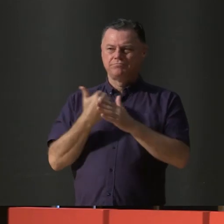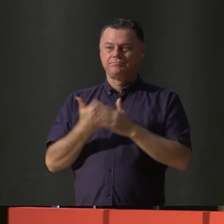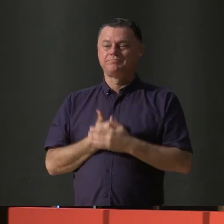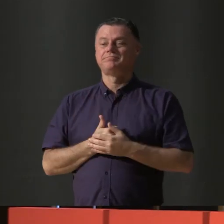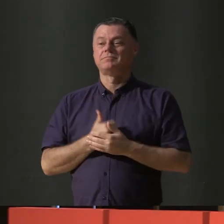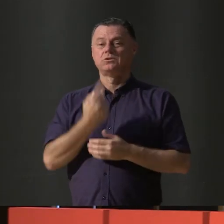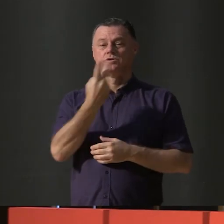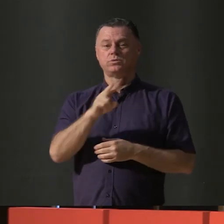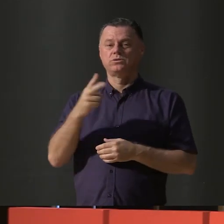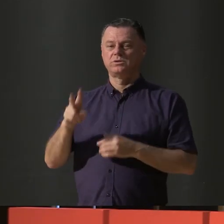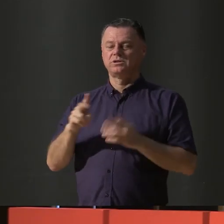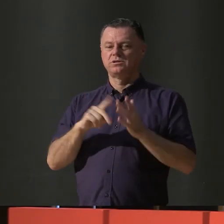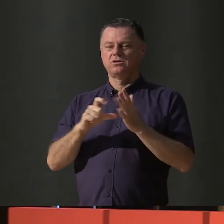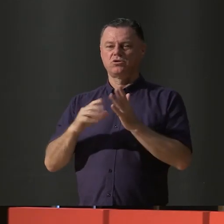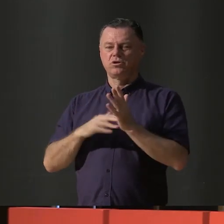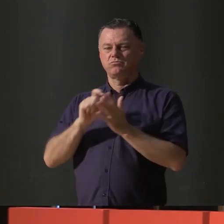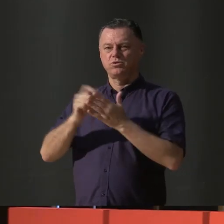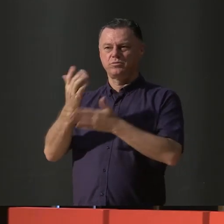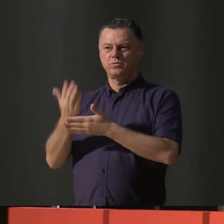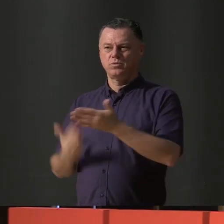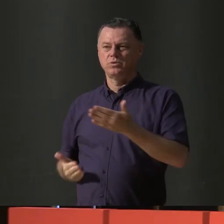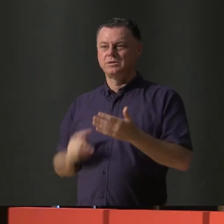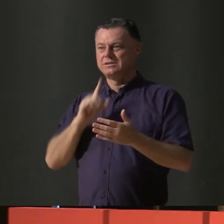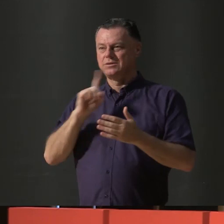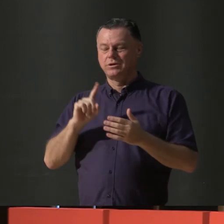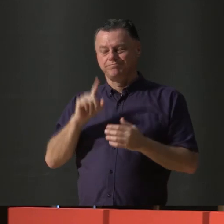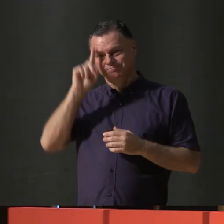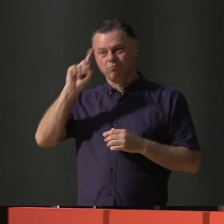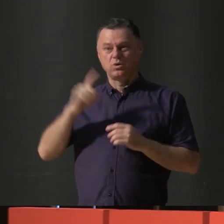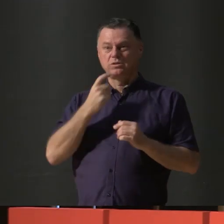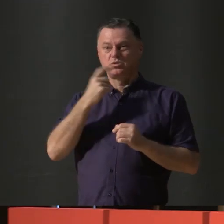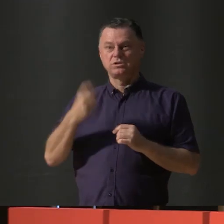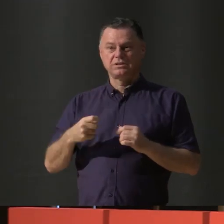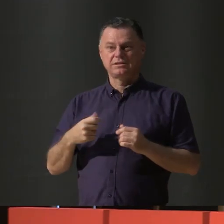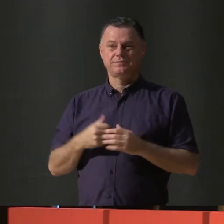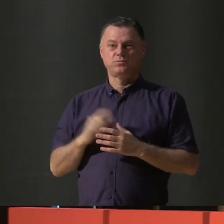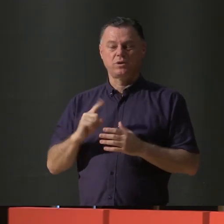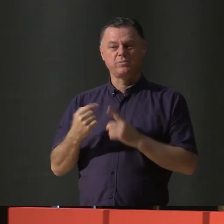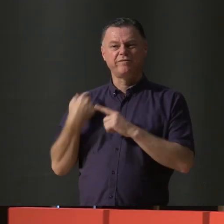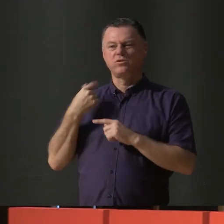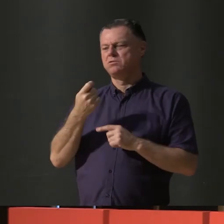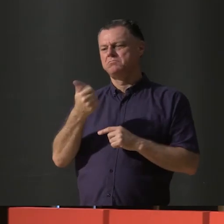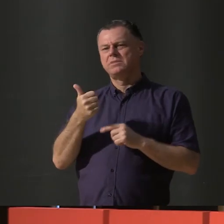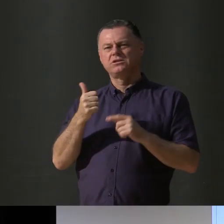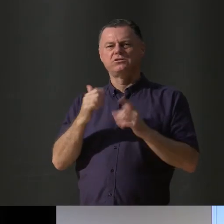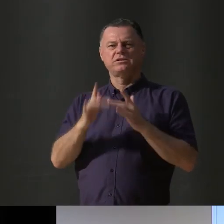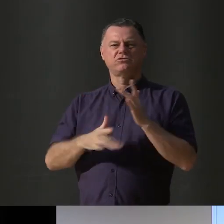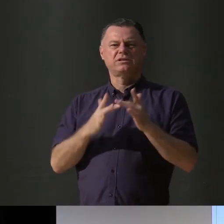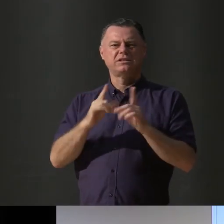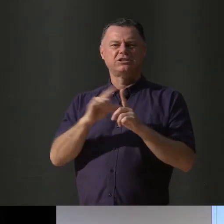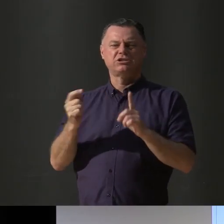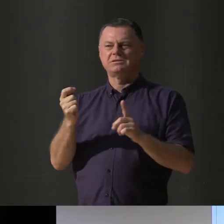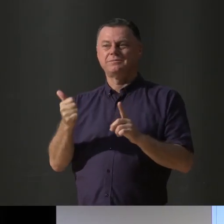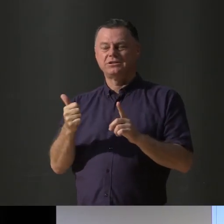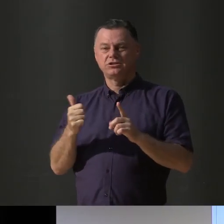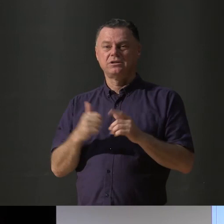ICOM produced a report which found that the digital activities of museums had increased up to 50%. That's not